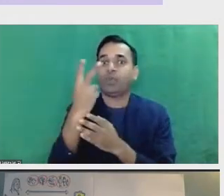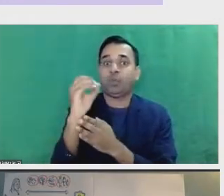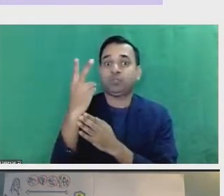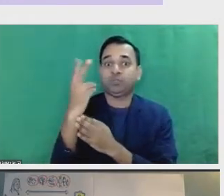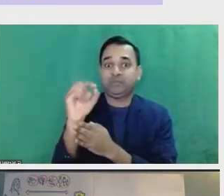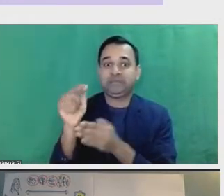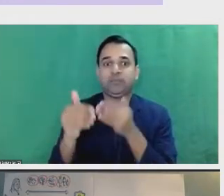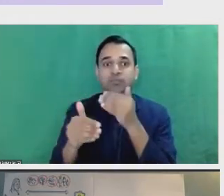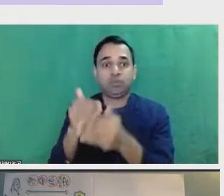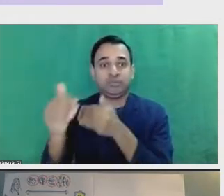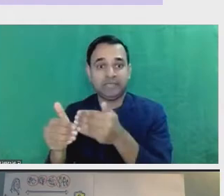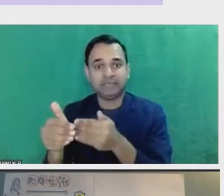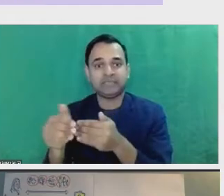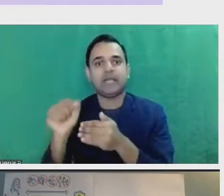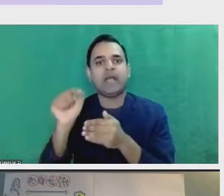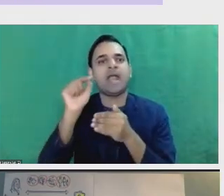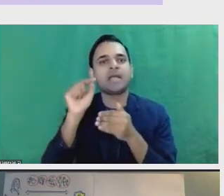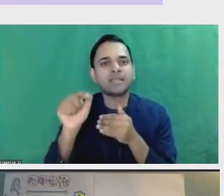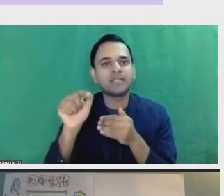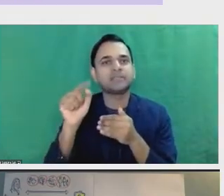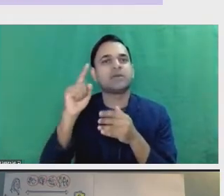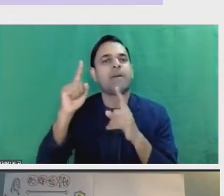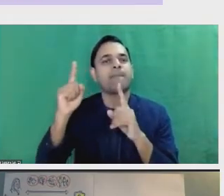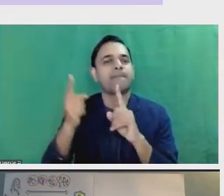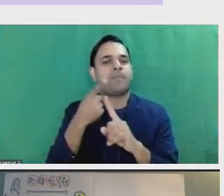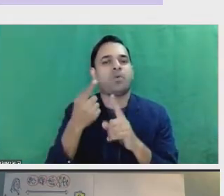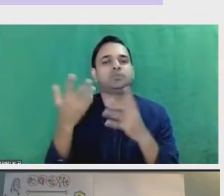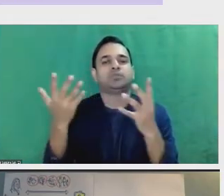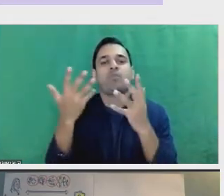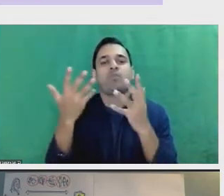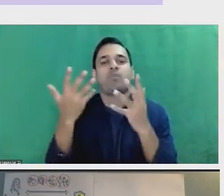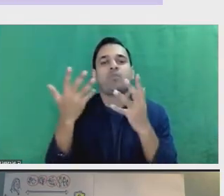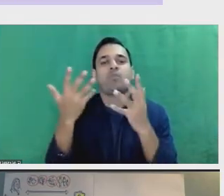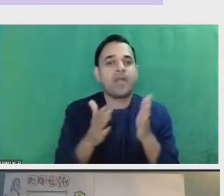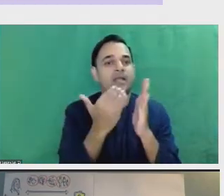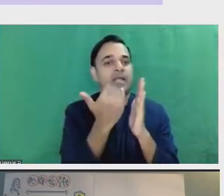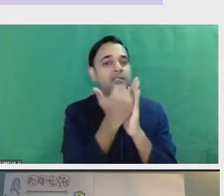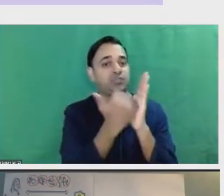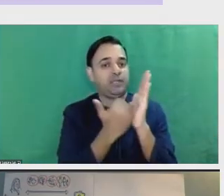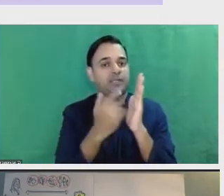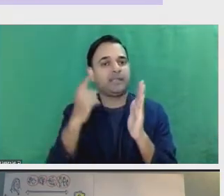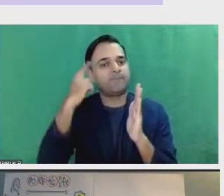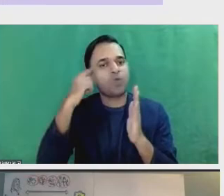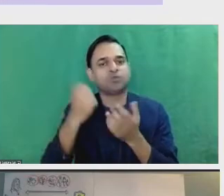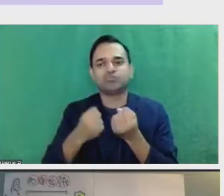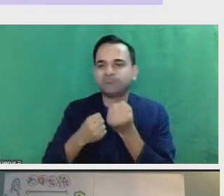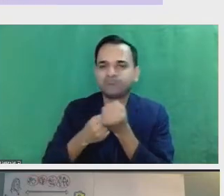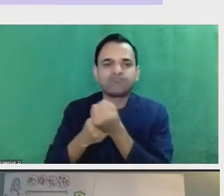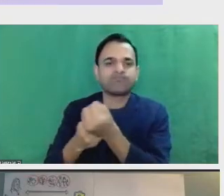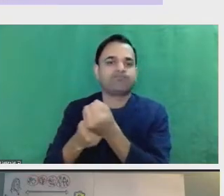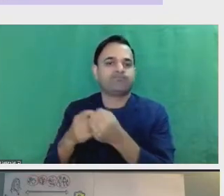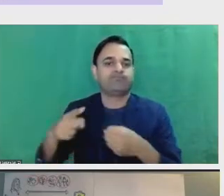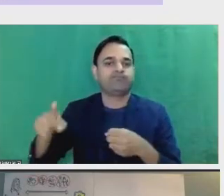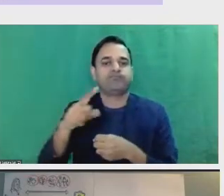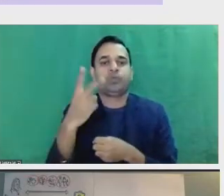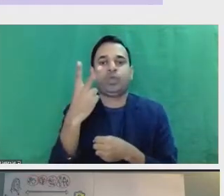of action that will support the post-2020 implementation. I think in this regard, what we